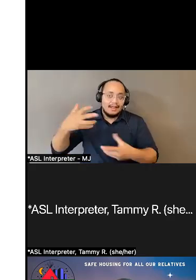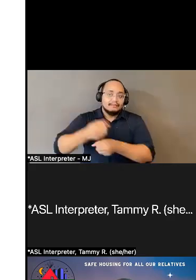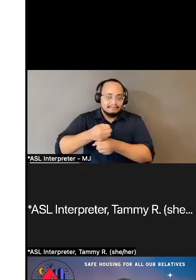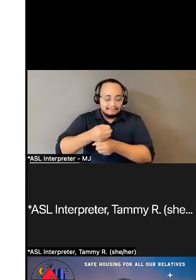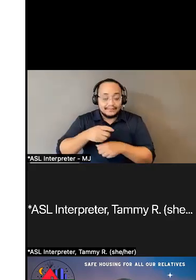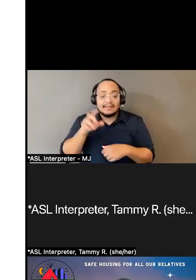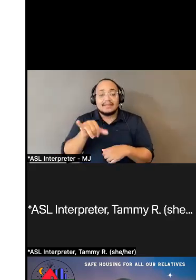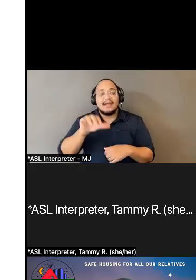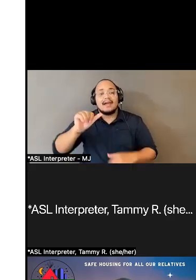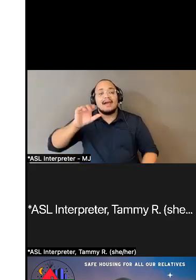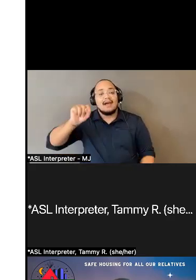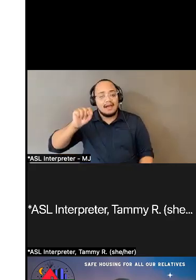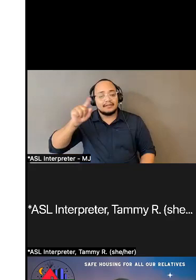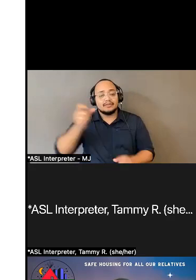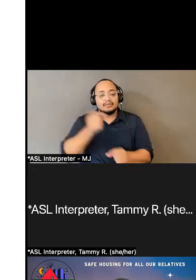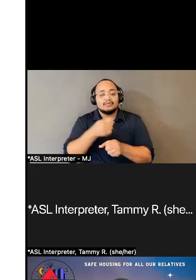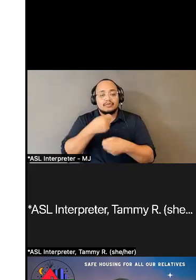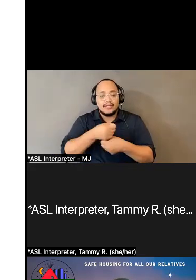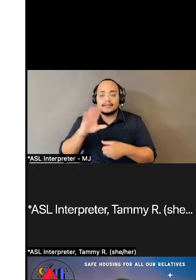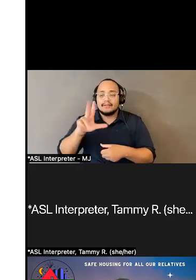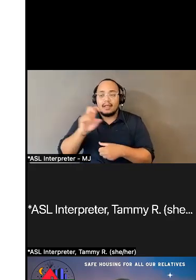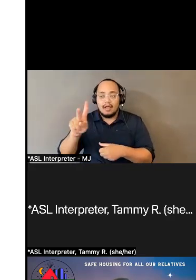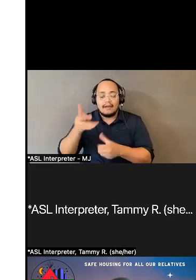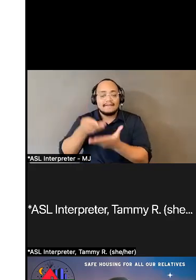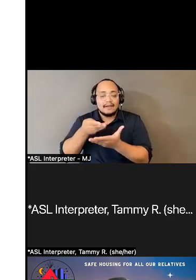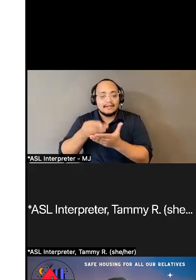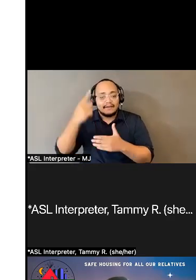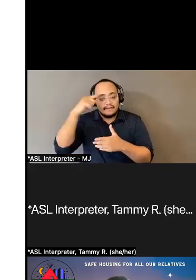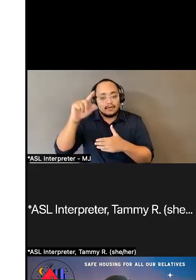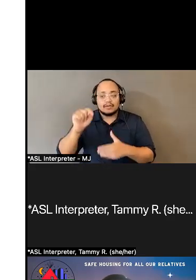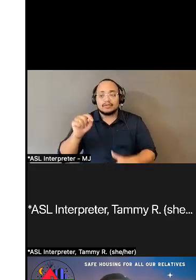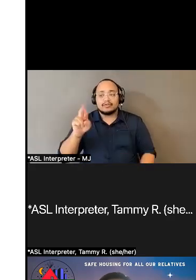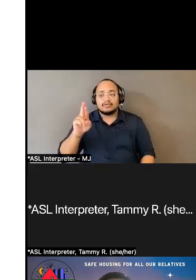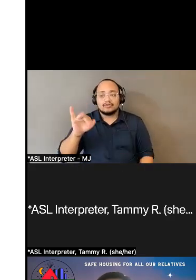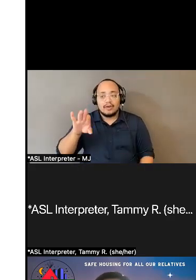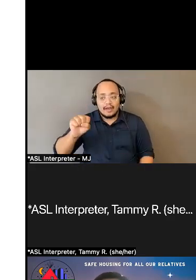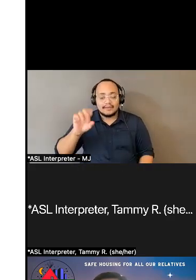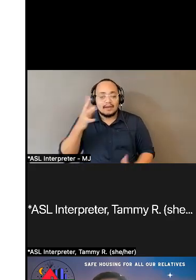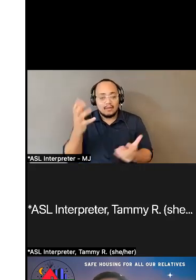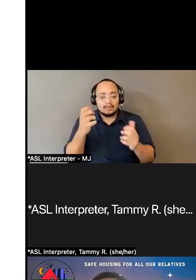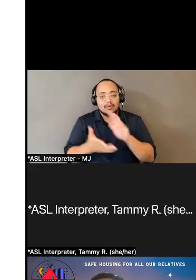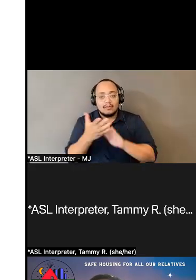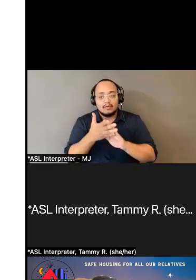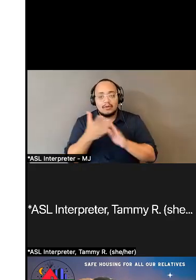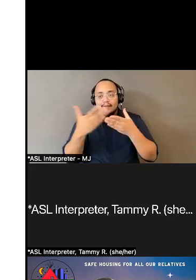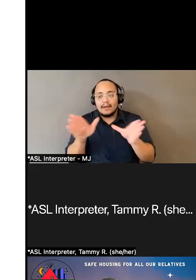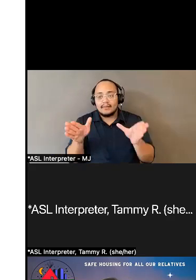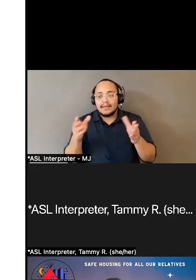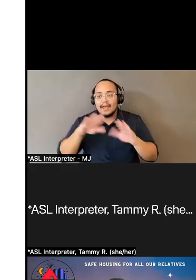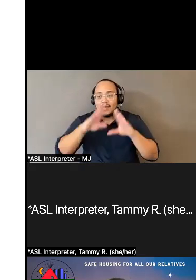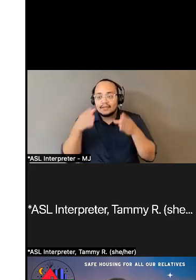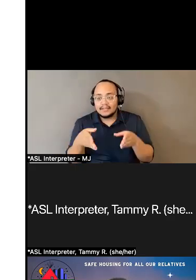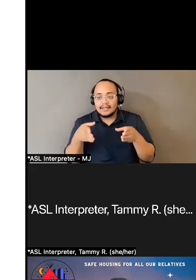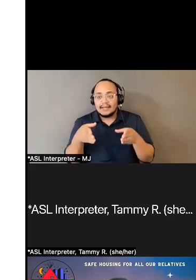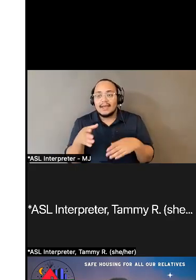act creates block funding for tribes that want to operate public housing. And it